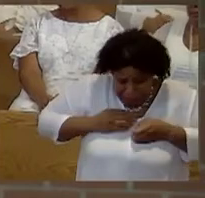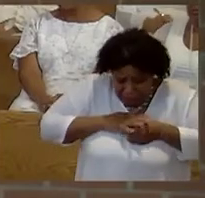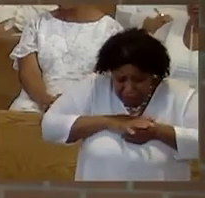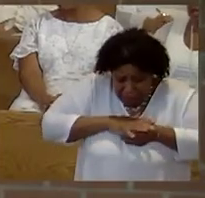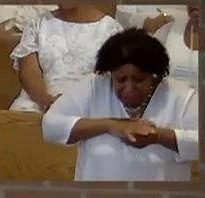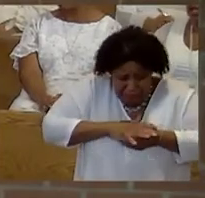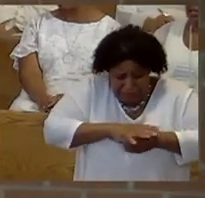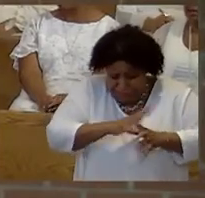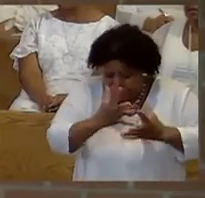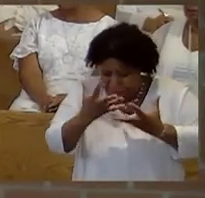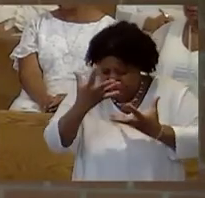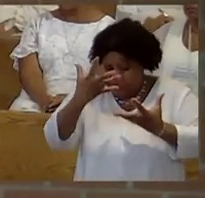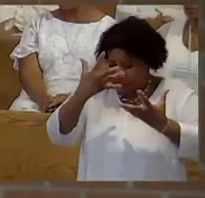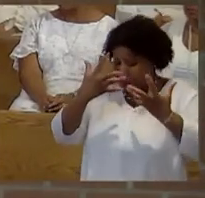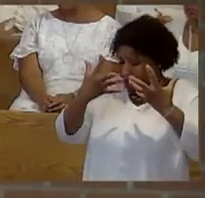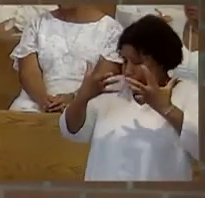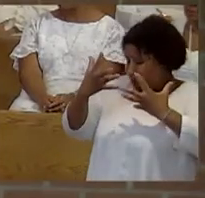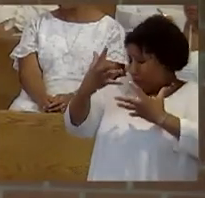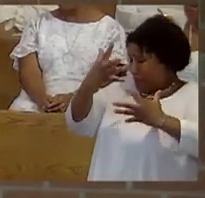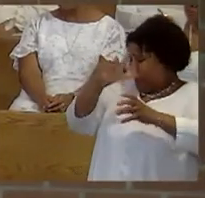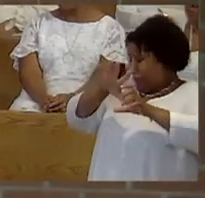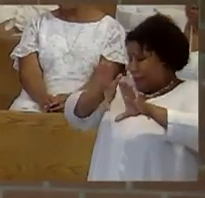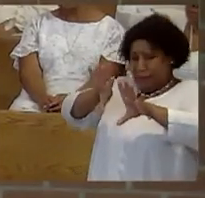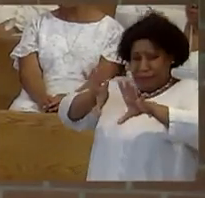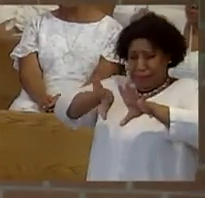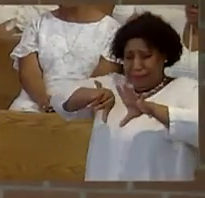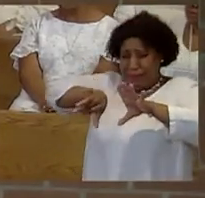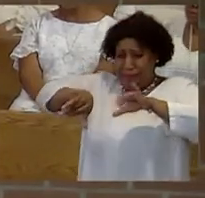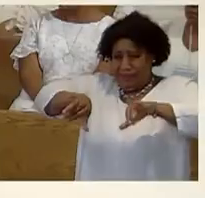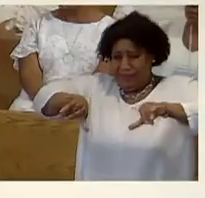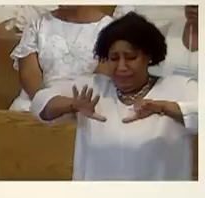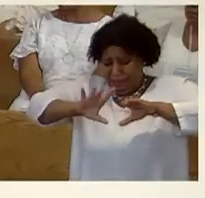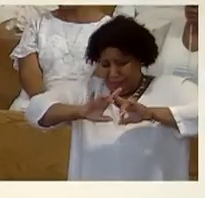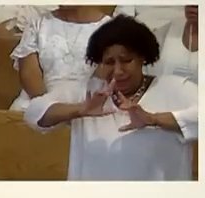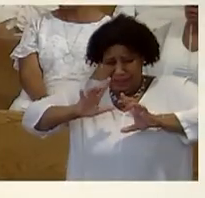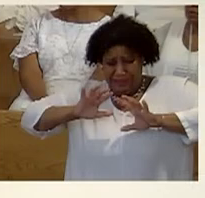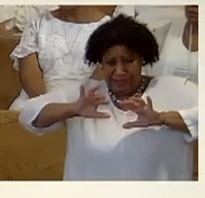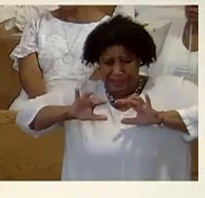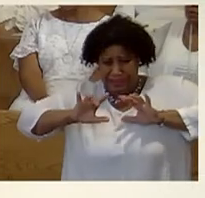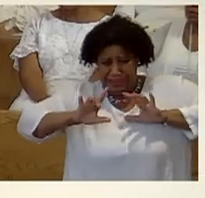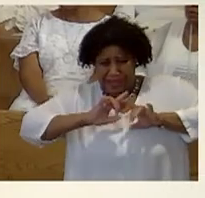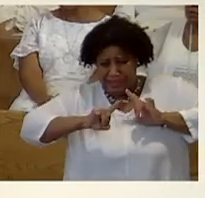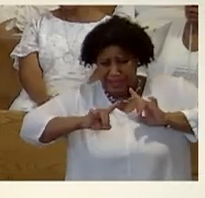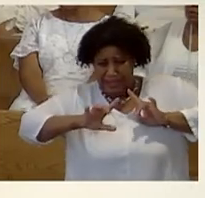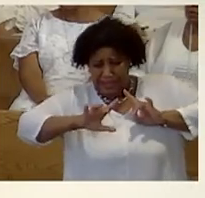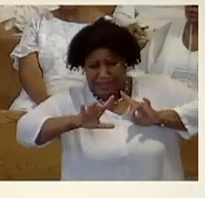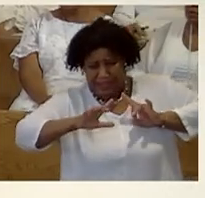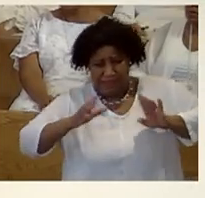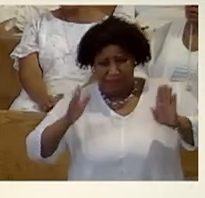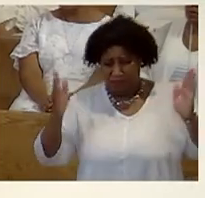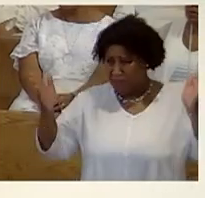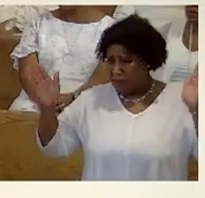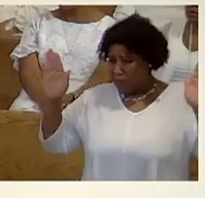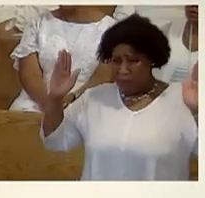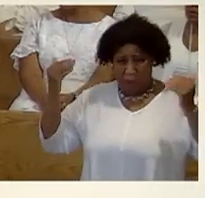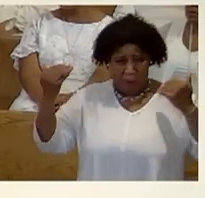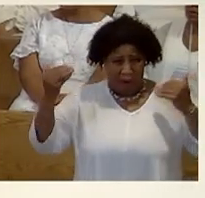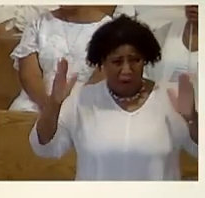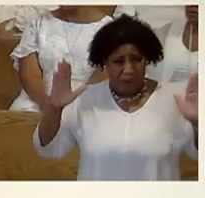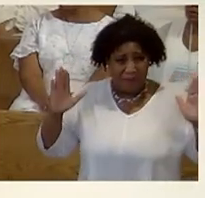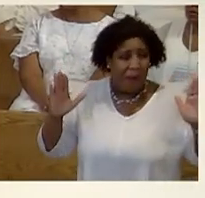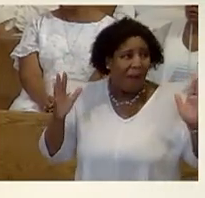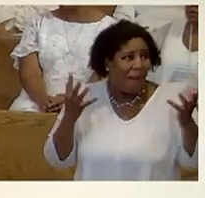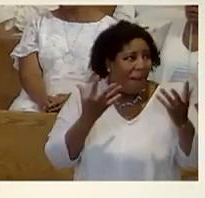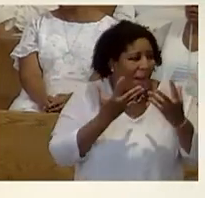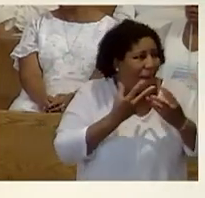in on you. You feel as if I can't get out no matter how far I go. My walls in which I used to